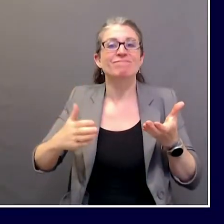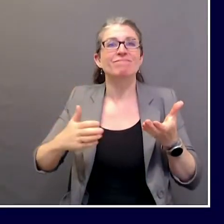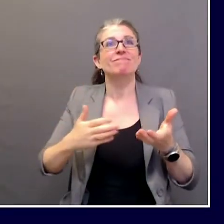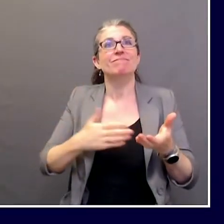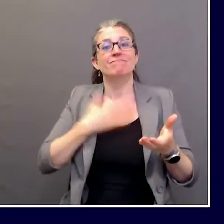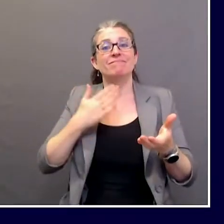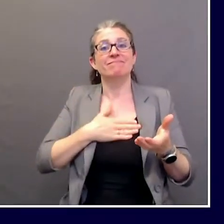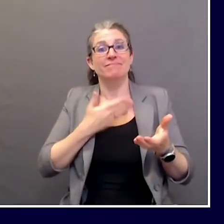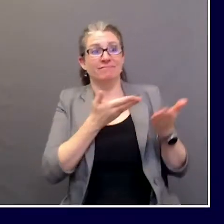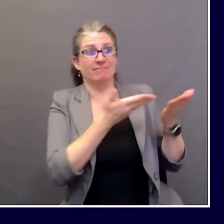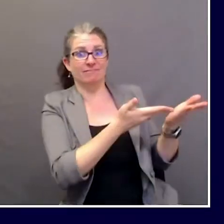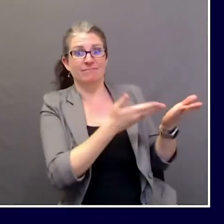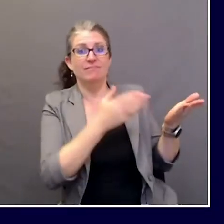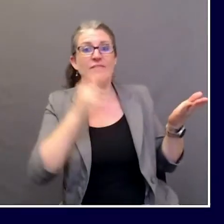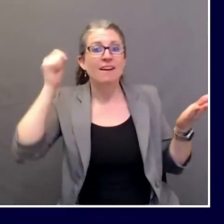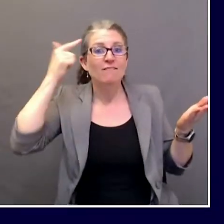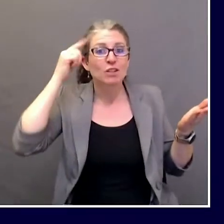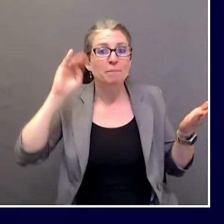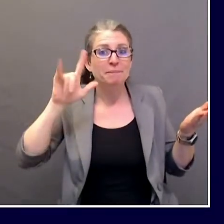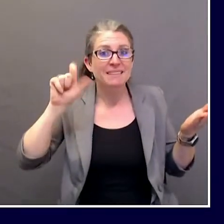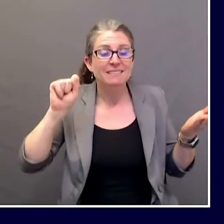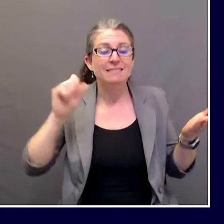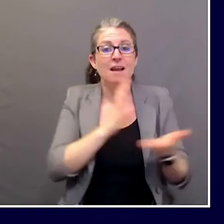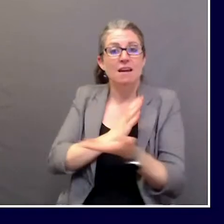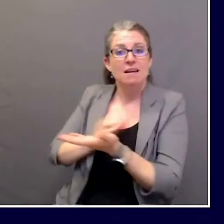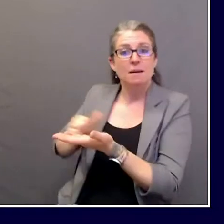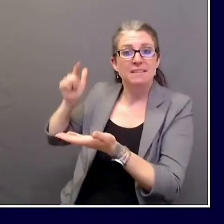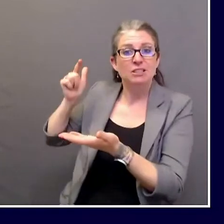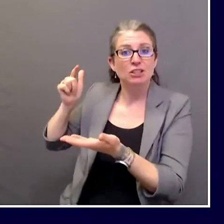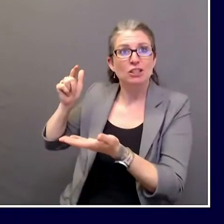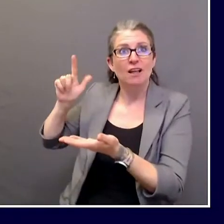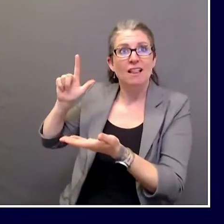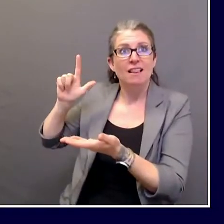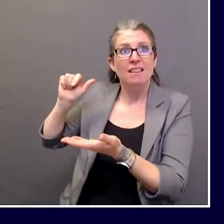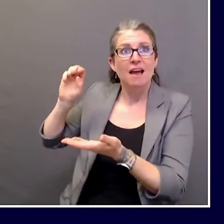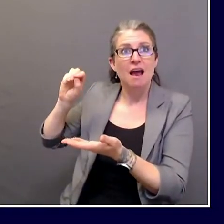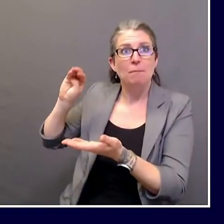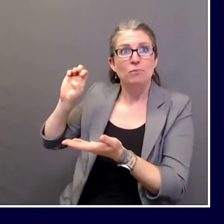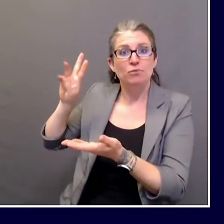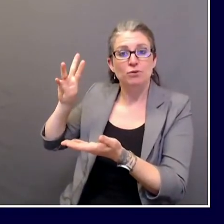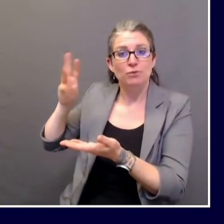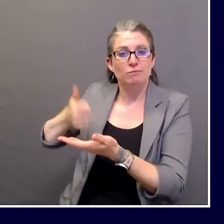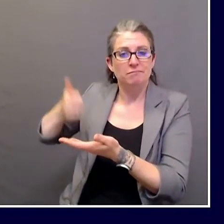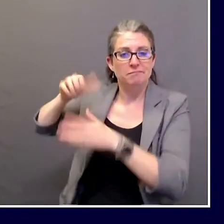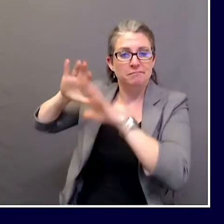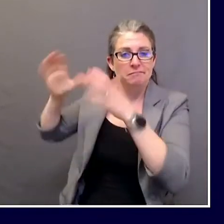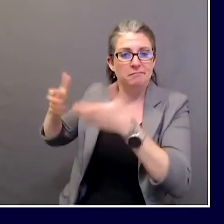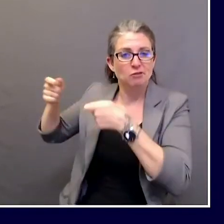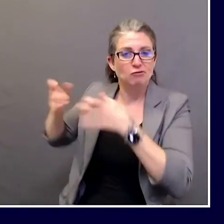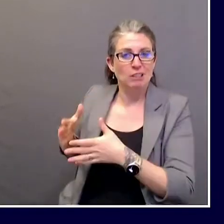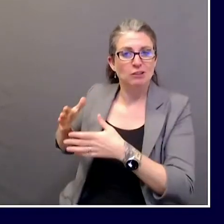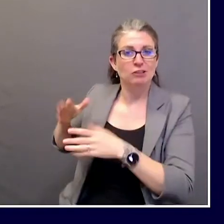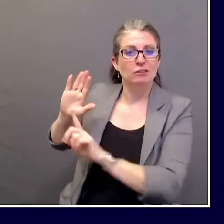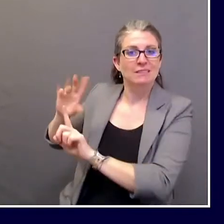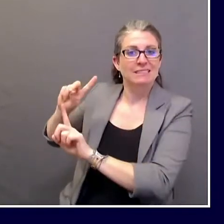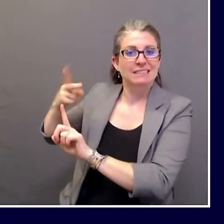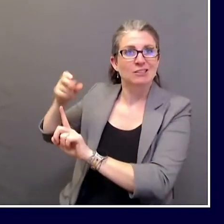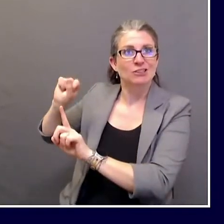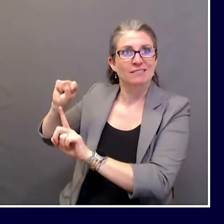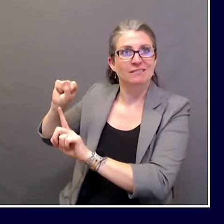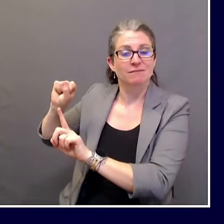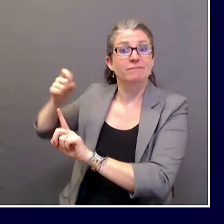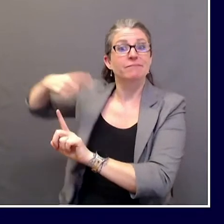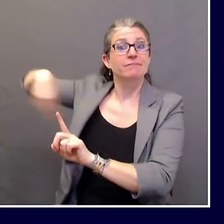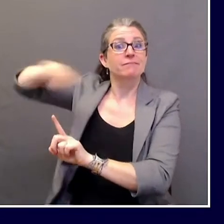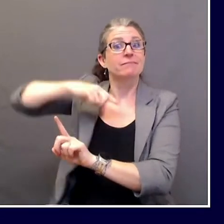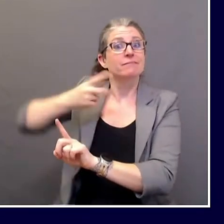Mills, Commissioner Jean Wambrew from Maine's Department of Health and Human Services. Governor Mills, Commissioner Wambrew, and I